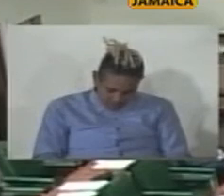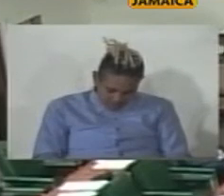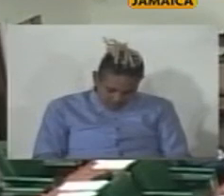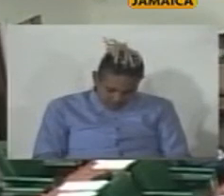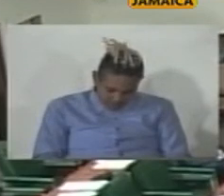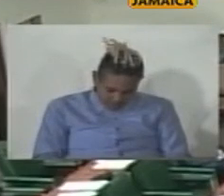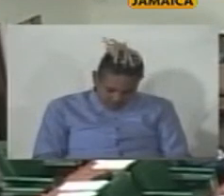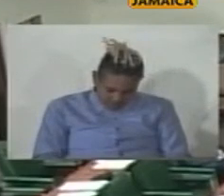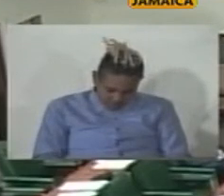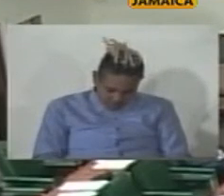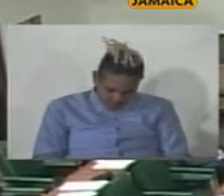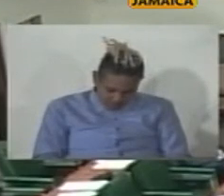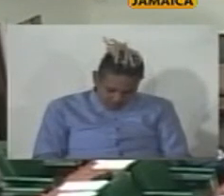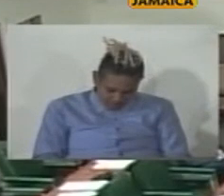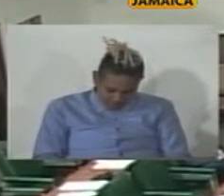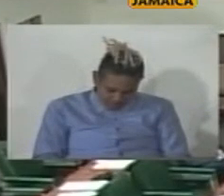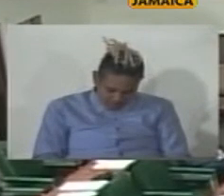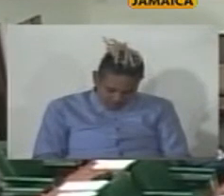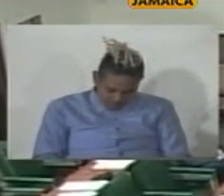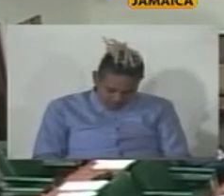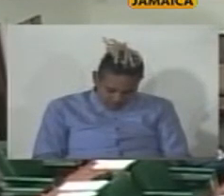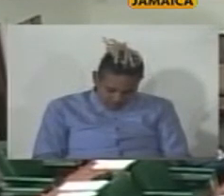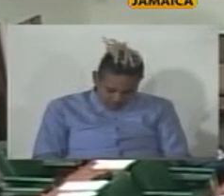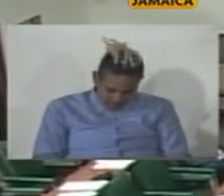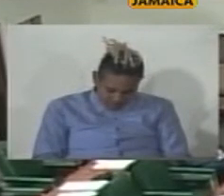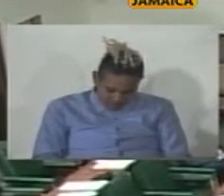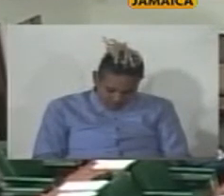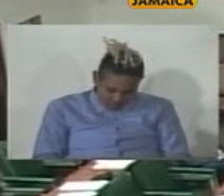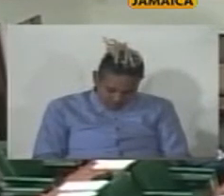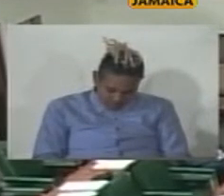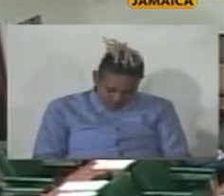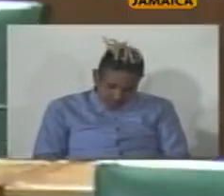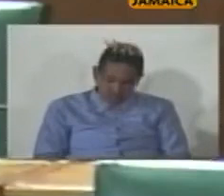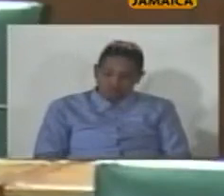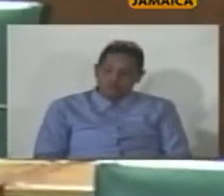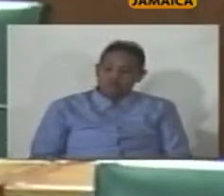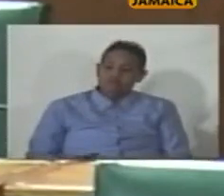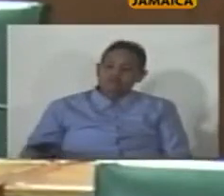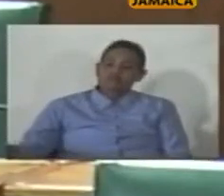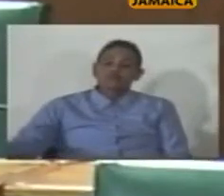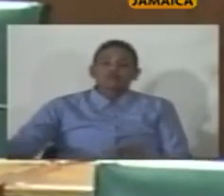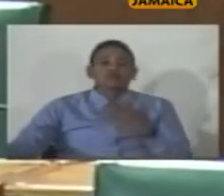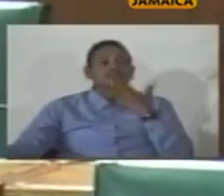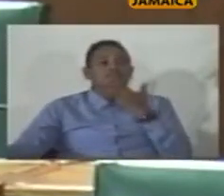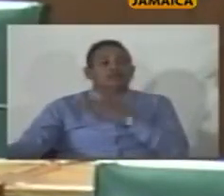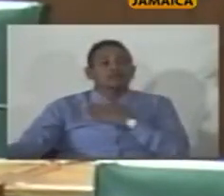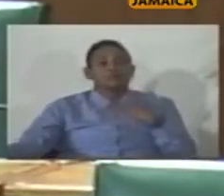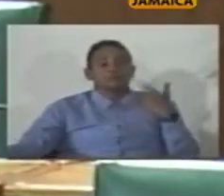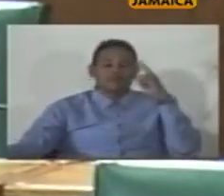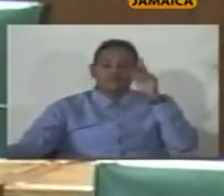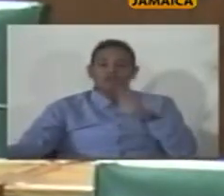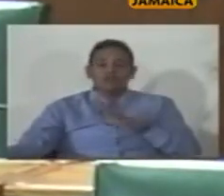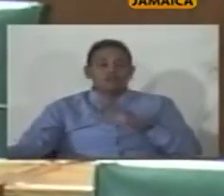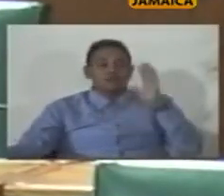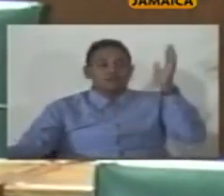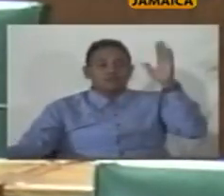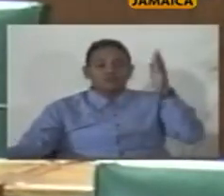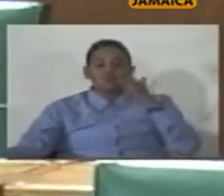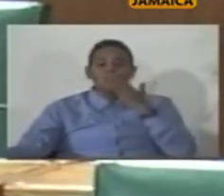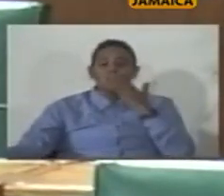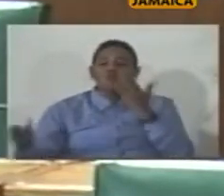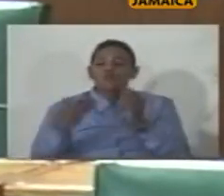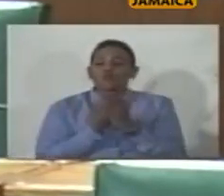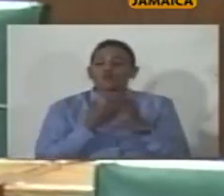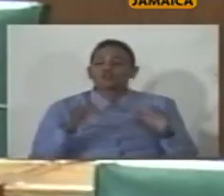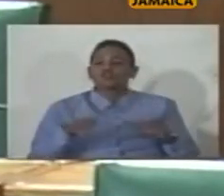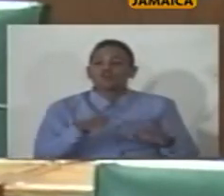Mr. Speaker, we want to thank the member for a fine presentation. Well done. Well done.